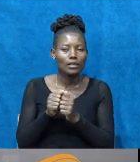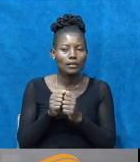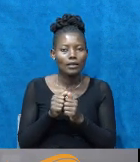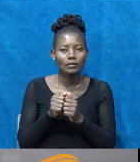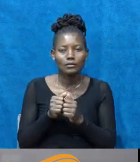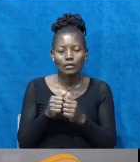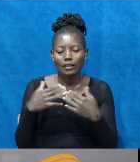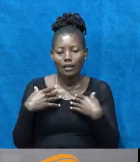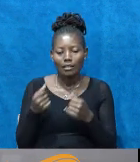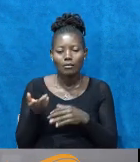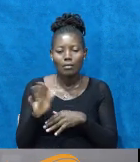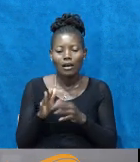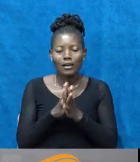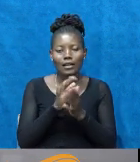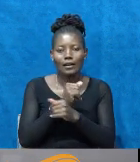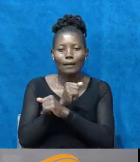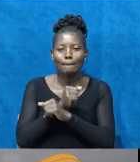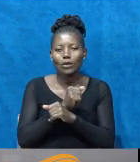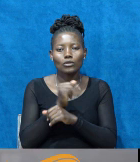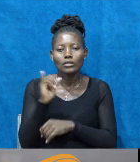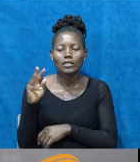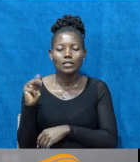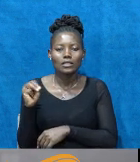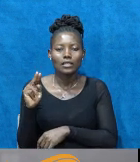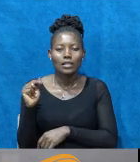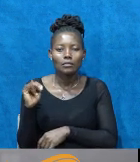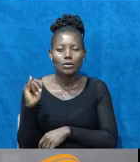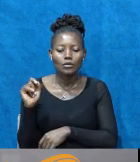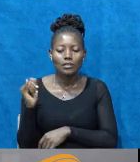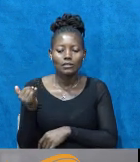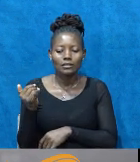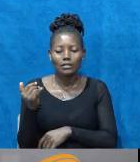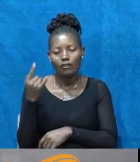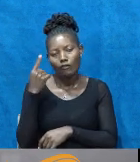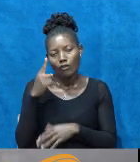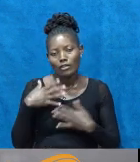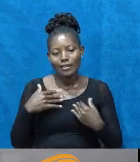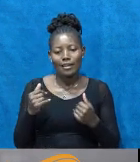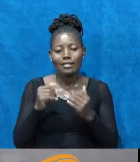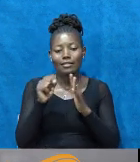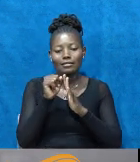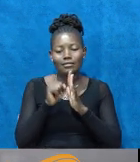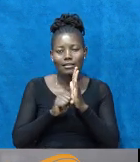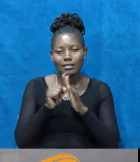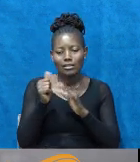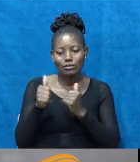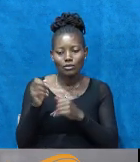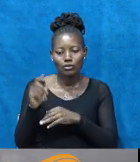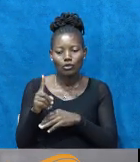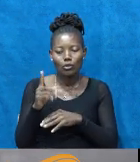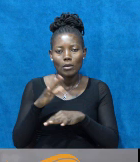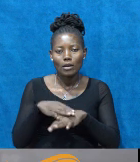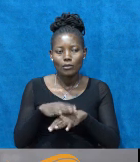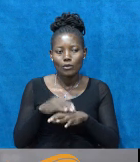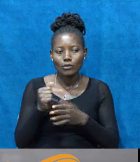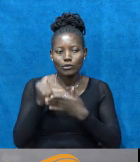production that goes hand in hand with recovery, to protect the immunity of the athlete because of the health status of the